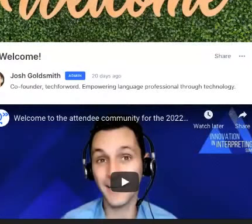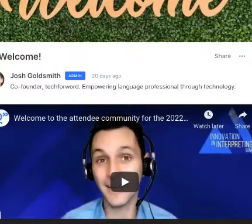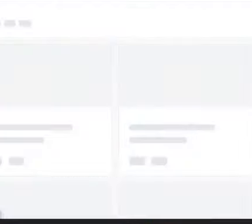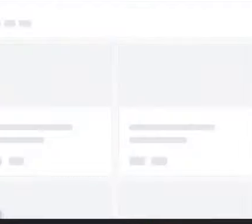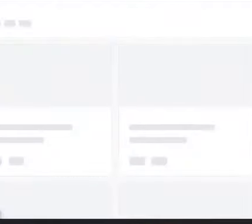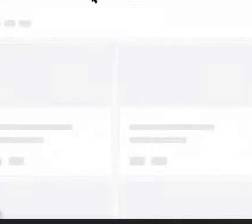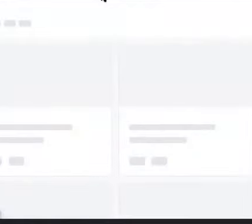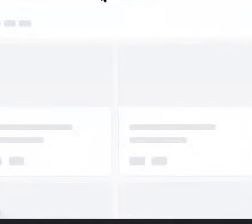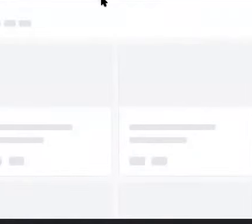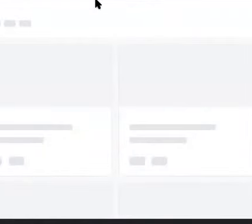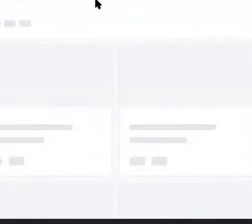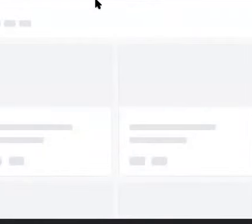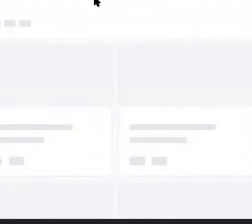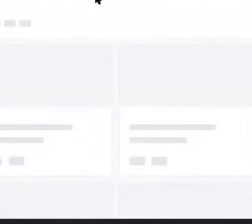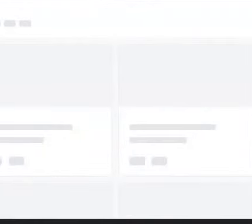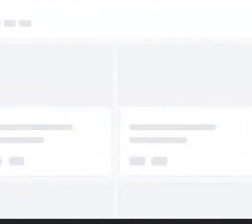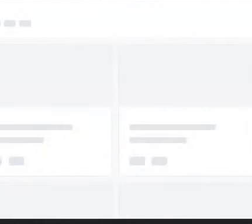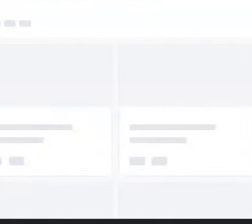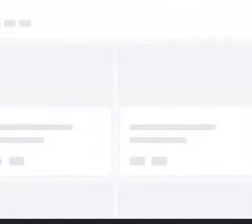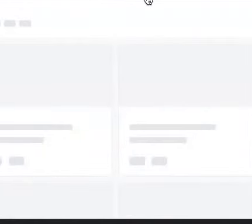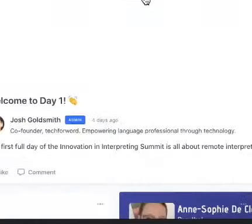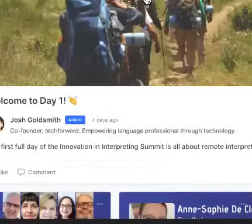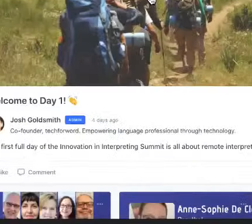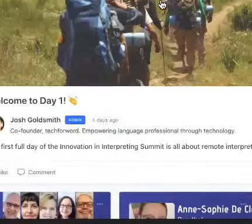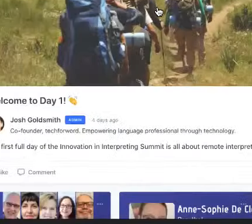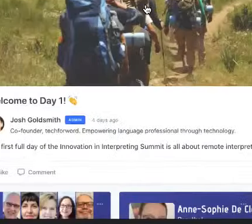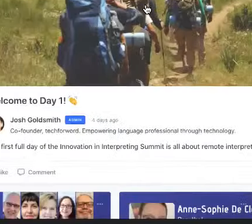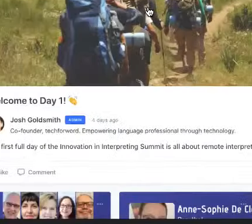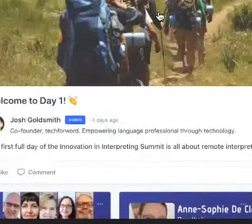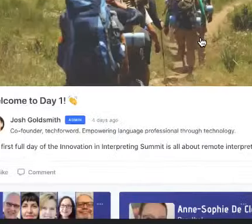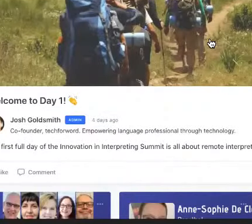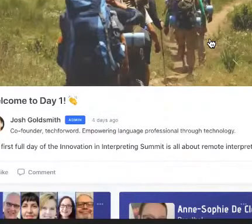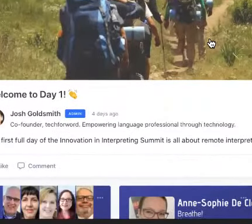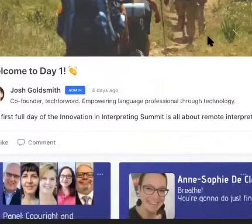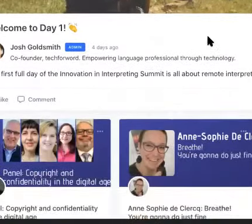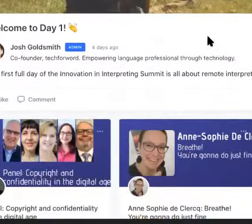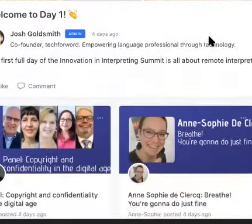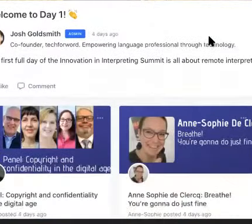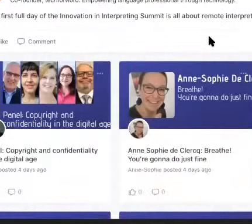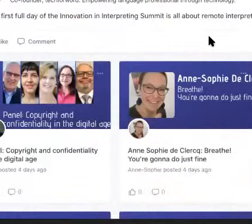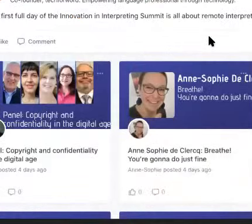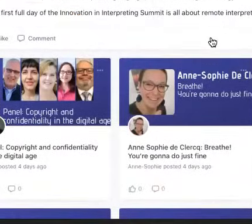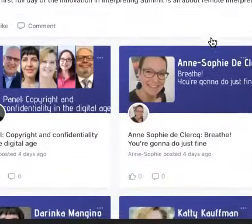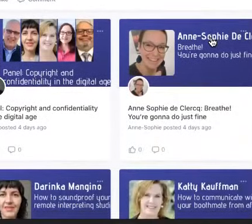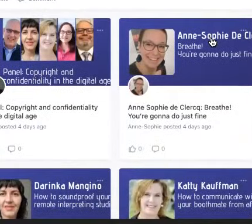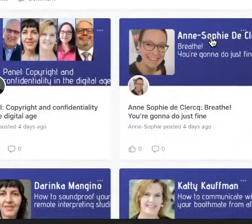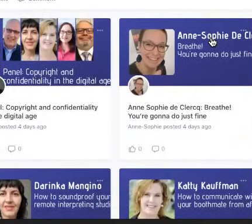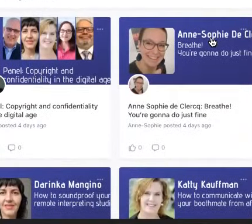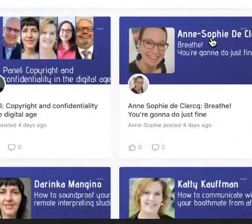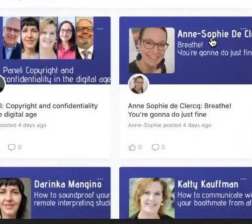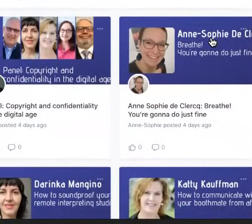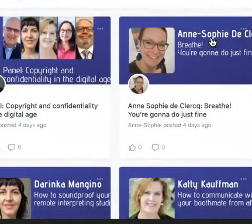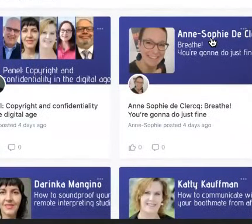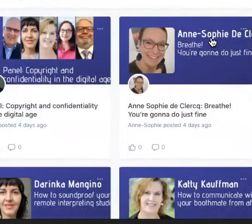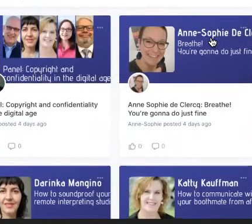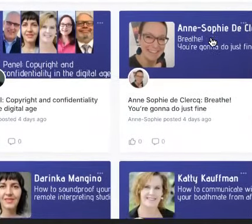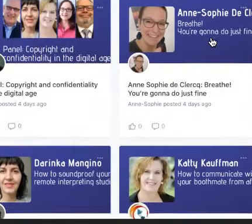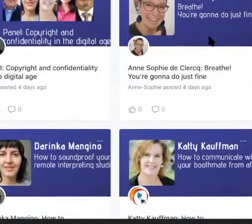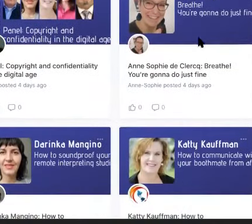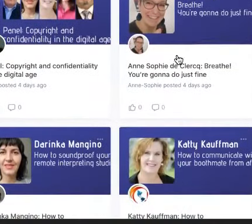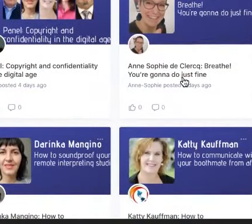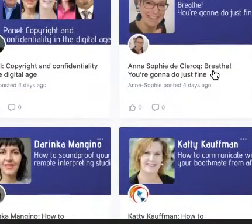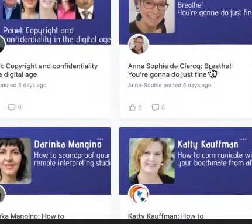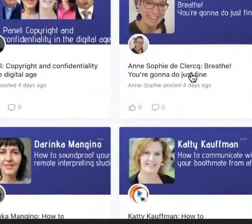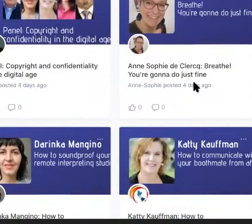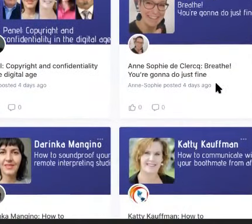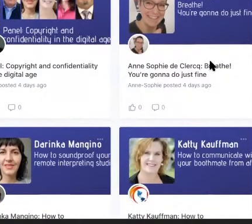And I'll just show you what one will look like. So this is the day 1 space, and you can see that each of the